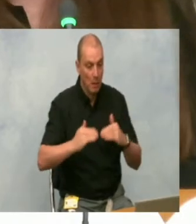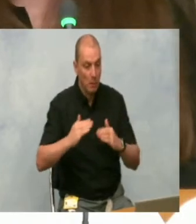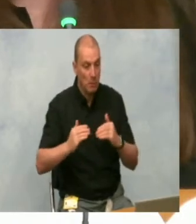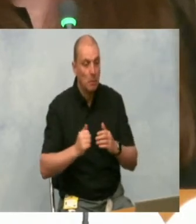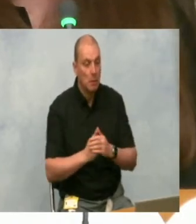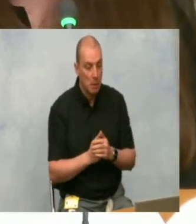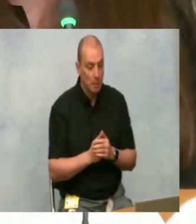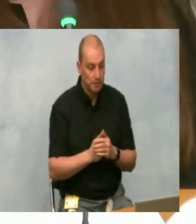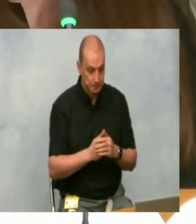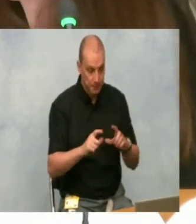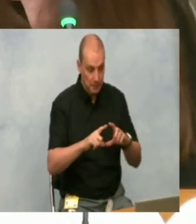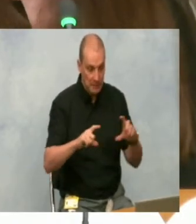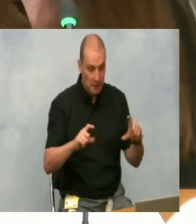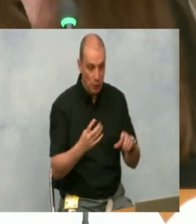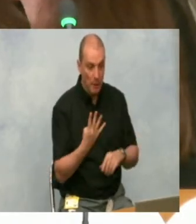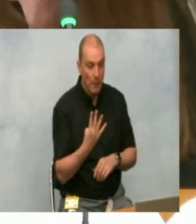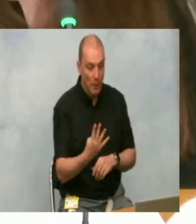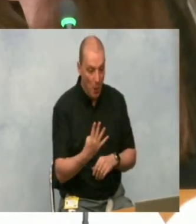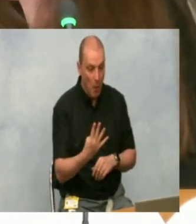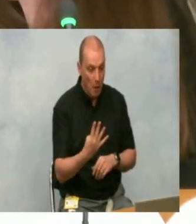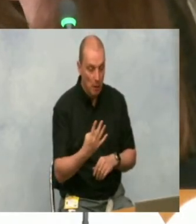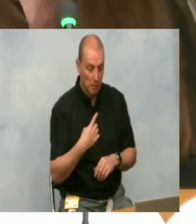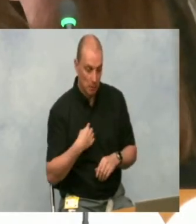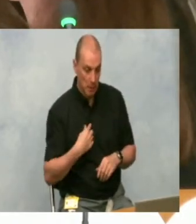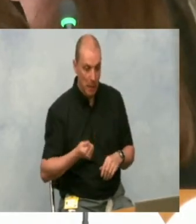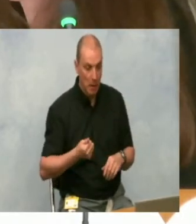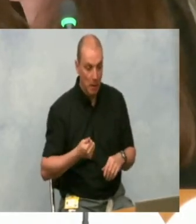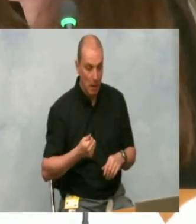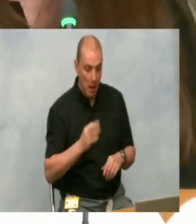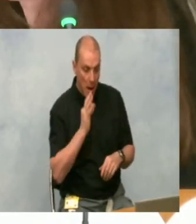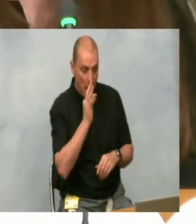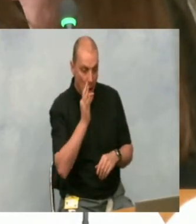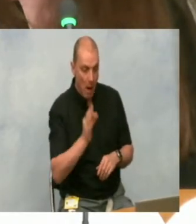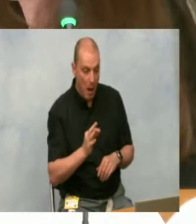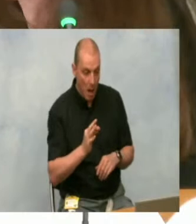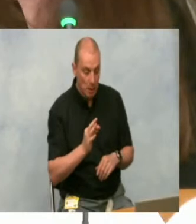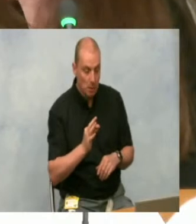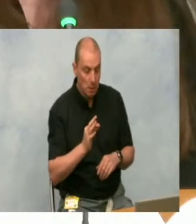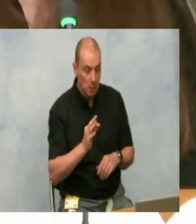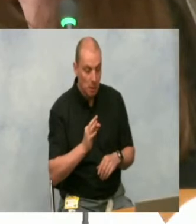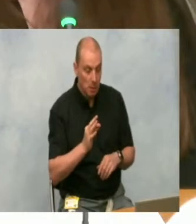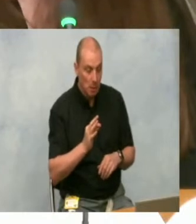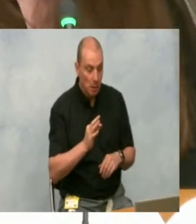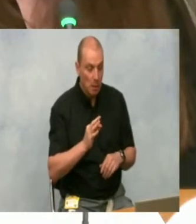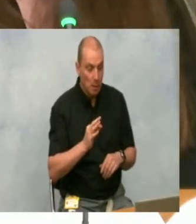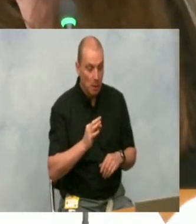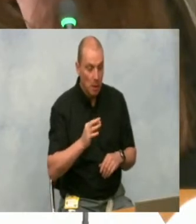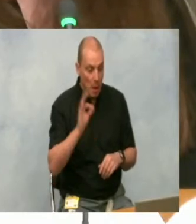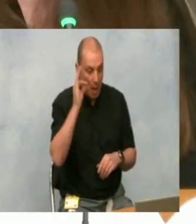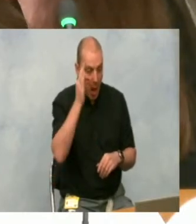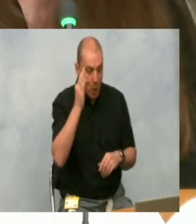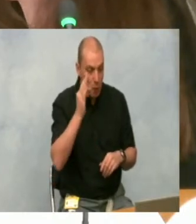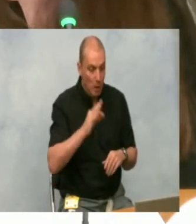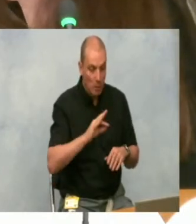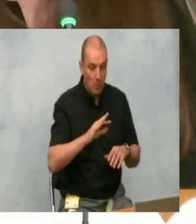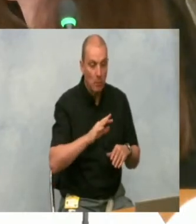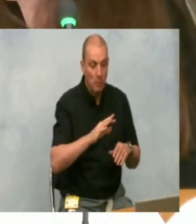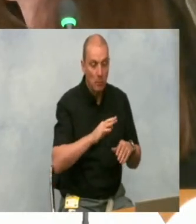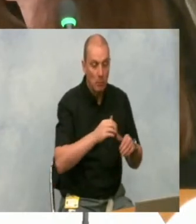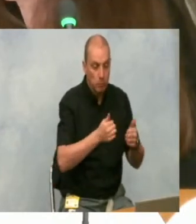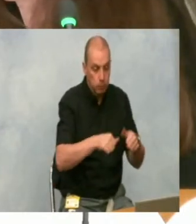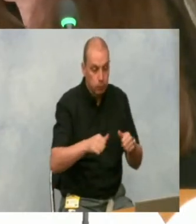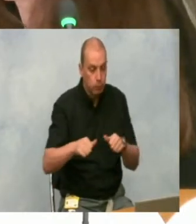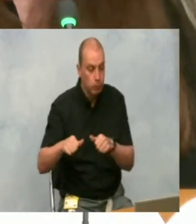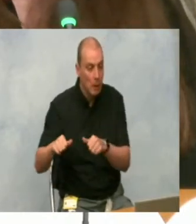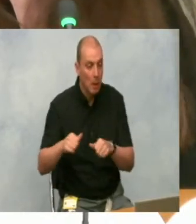in section 4, it's therefore proposed that the council acquire 40 completed properties subject to the principal conditions